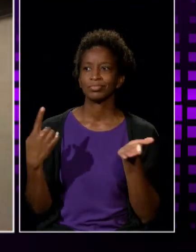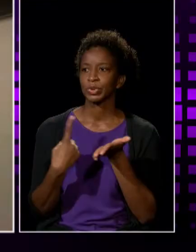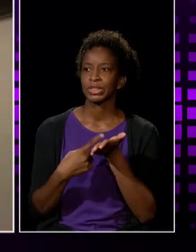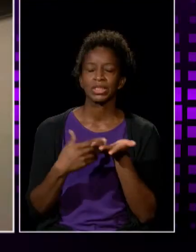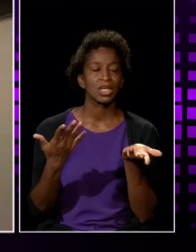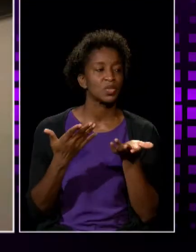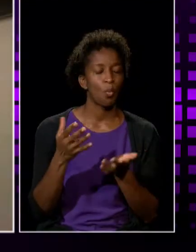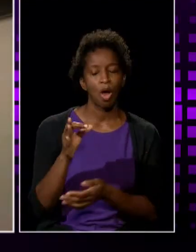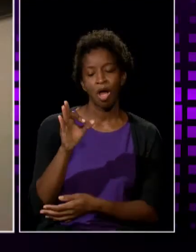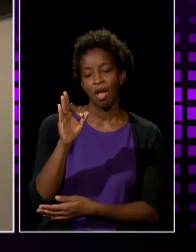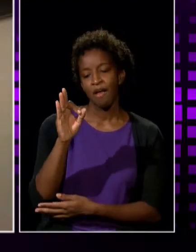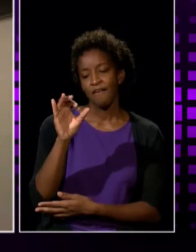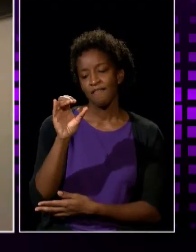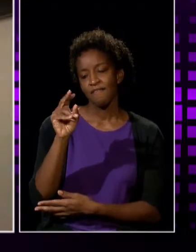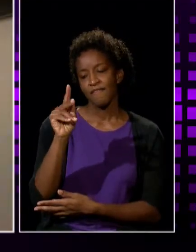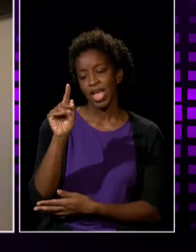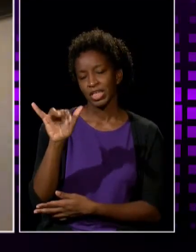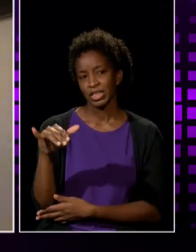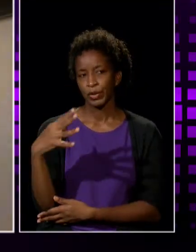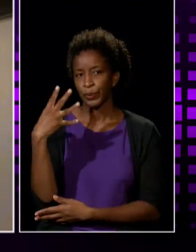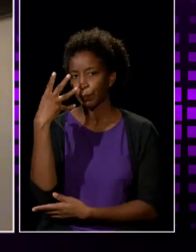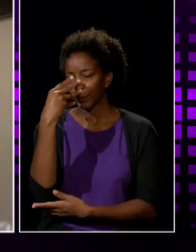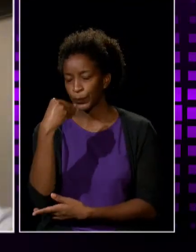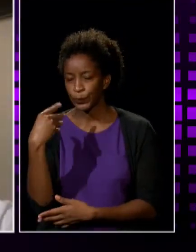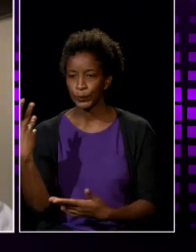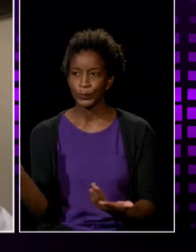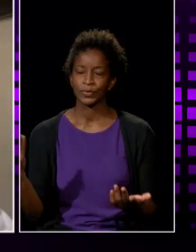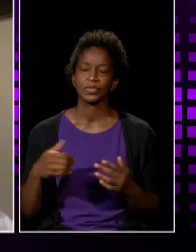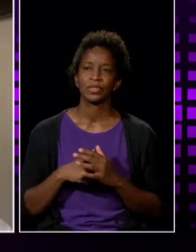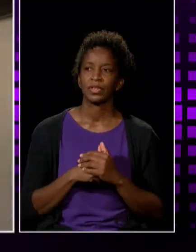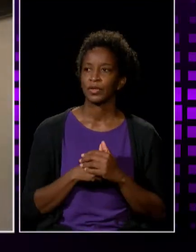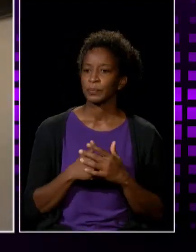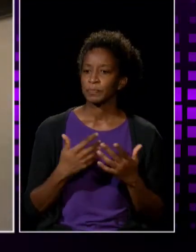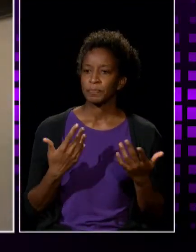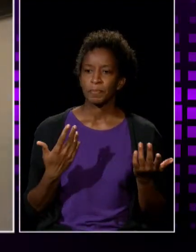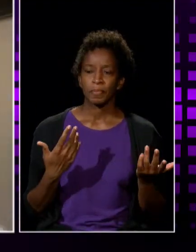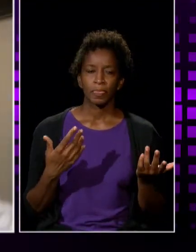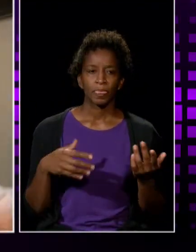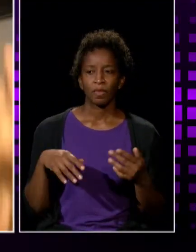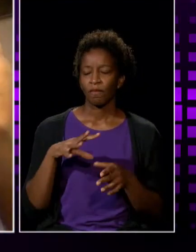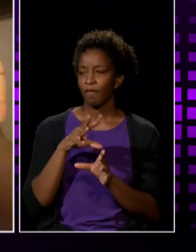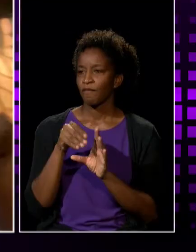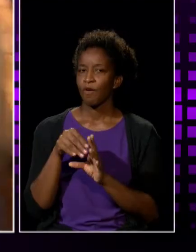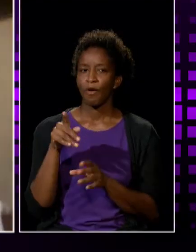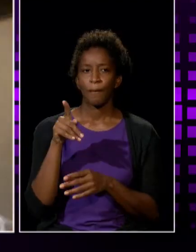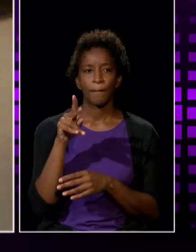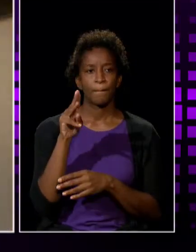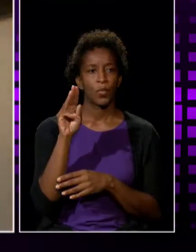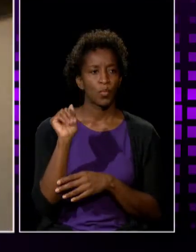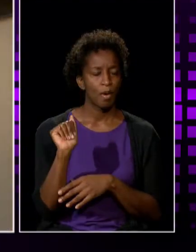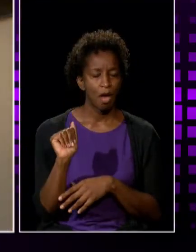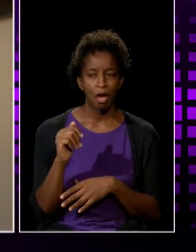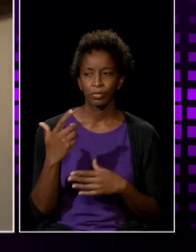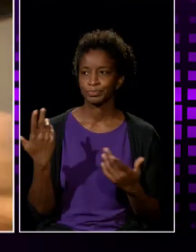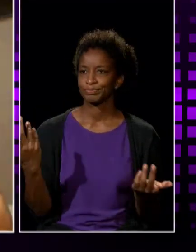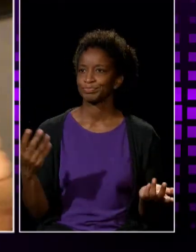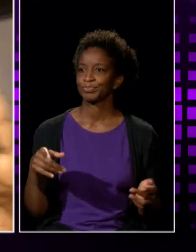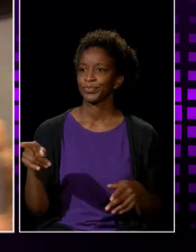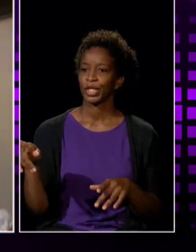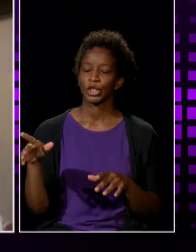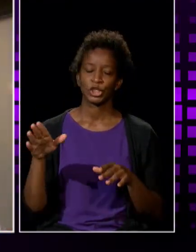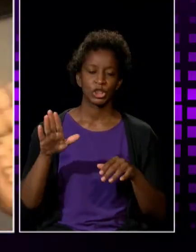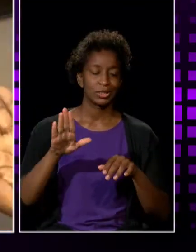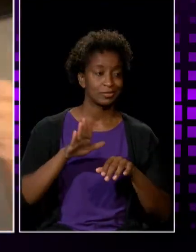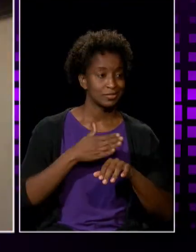about Savage Fenty, we are not talking about the Puma deal, we are not talking about the Nike deal, we are not talking about all the platinum albums. Those